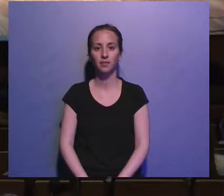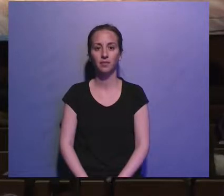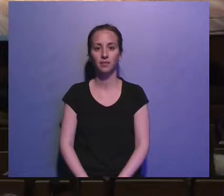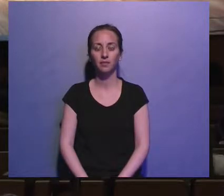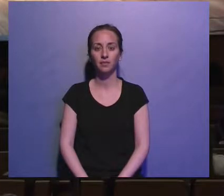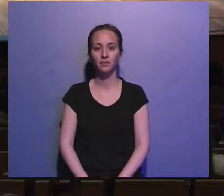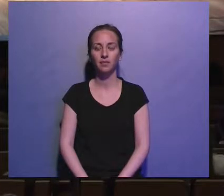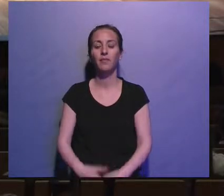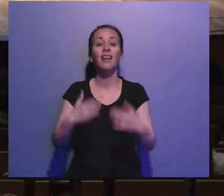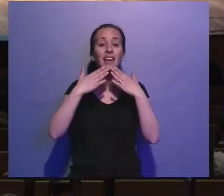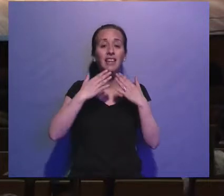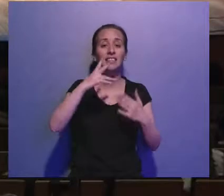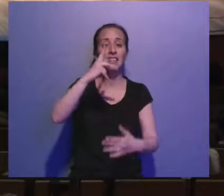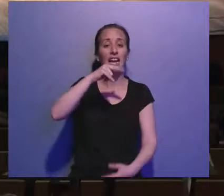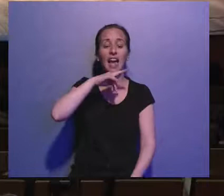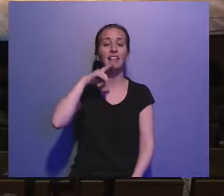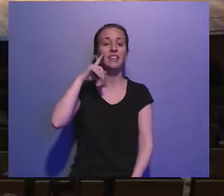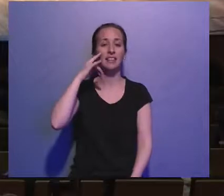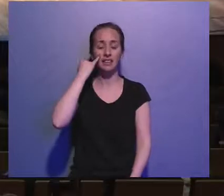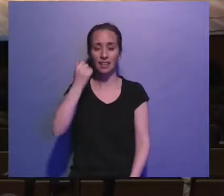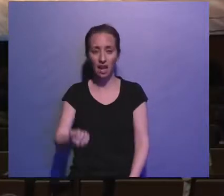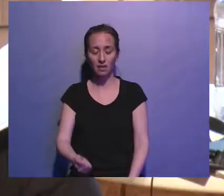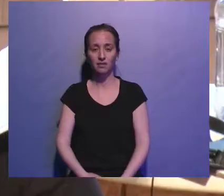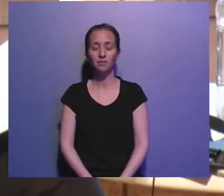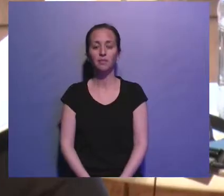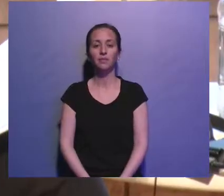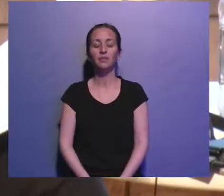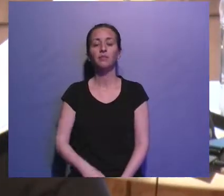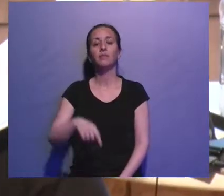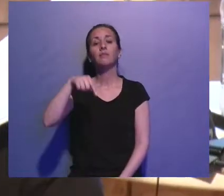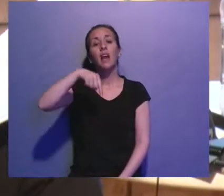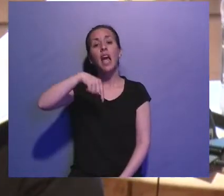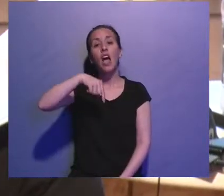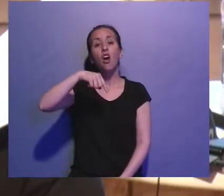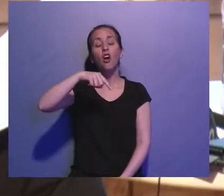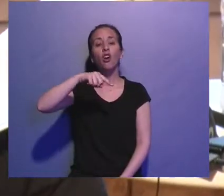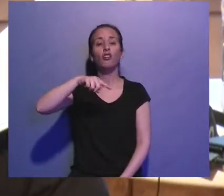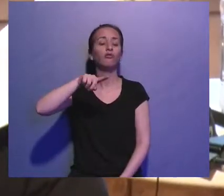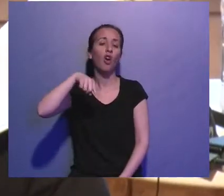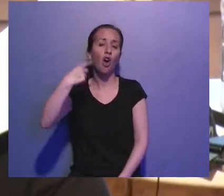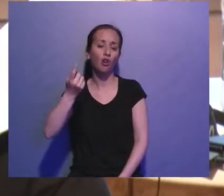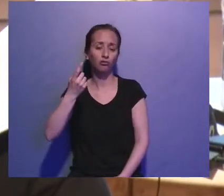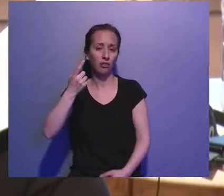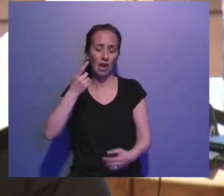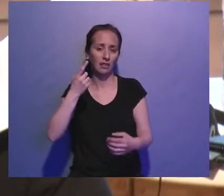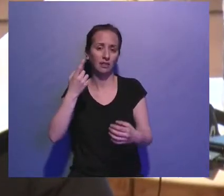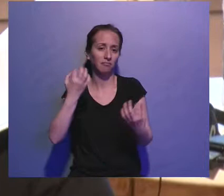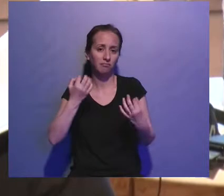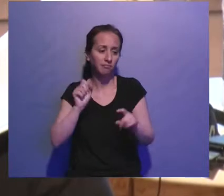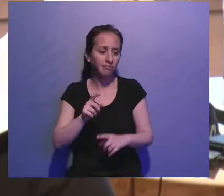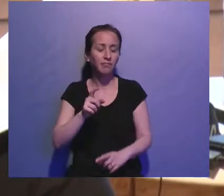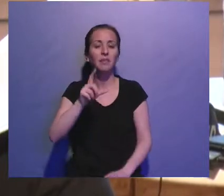Muchas gracias, Katia. Thank you, Katia. Now, with some